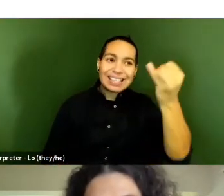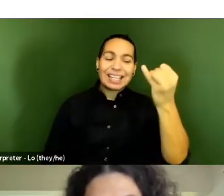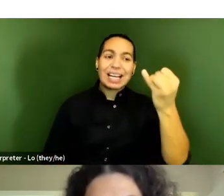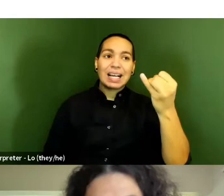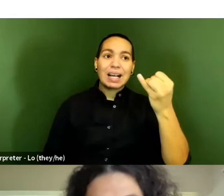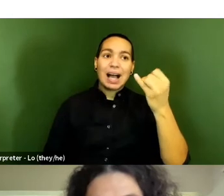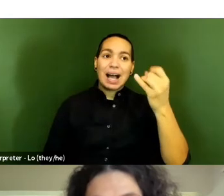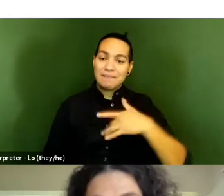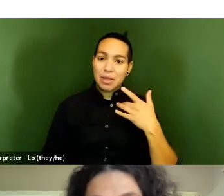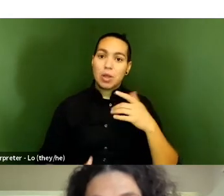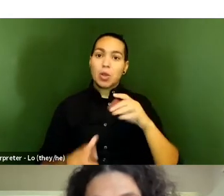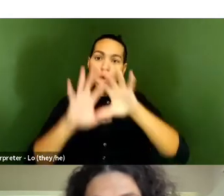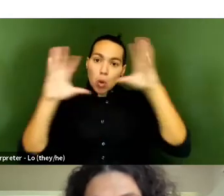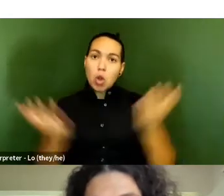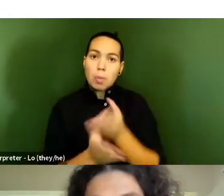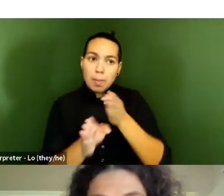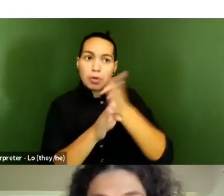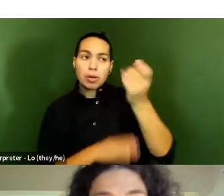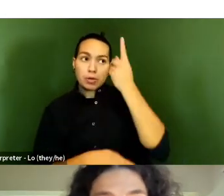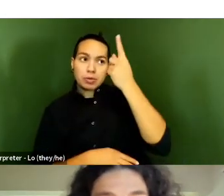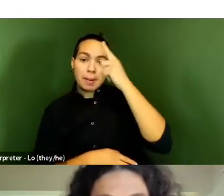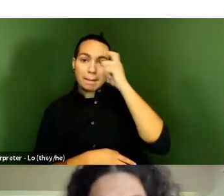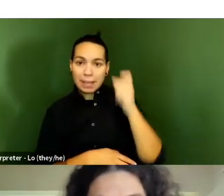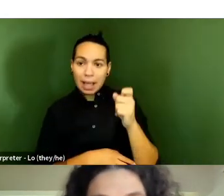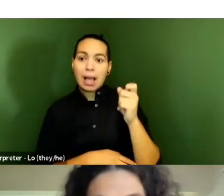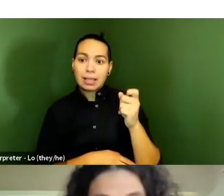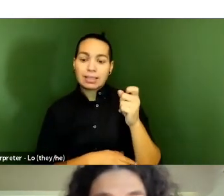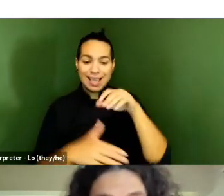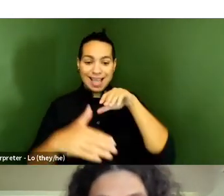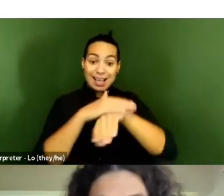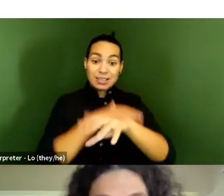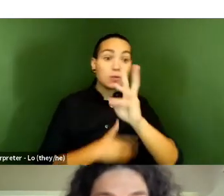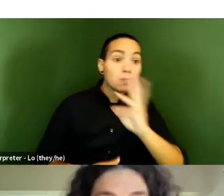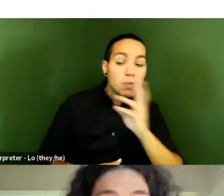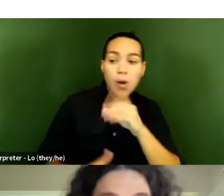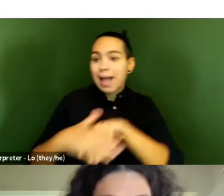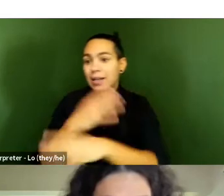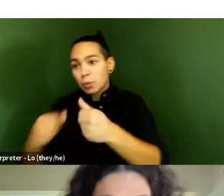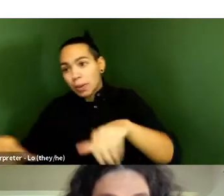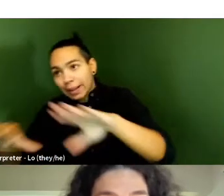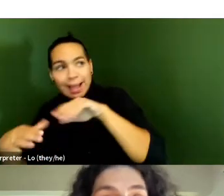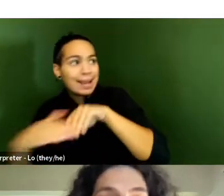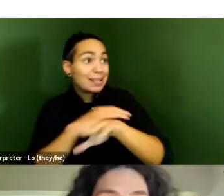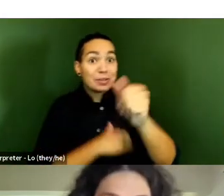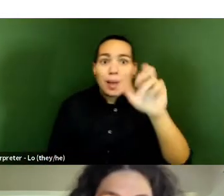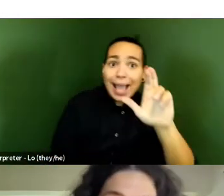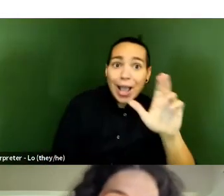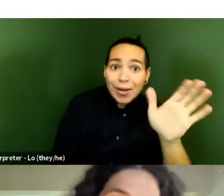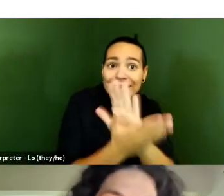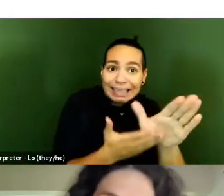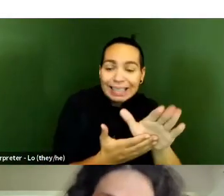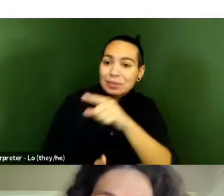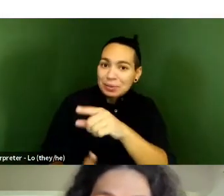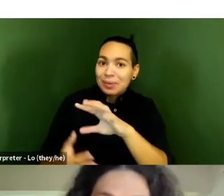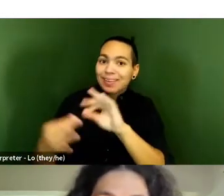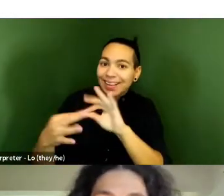by the global majority, because the notion of access to water, access to land, access to air, what you were saying, and